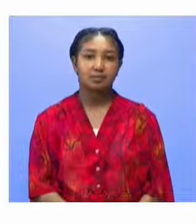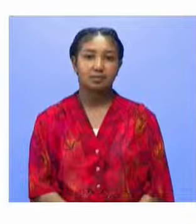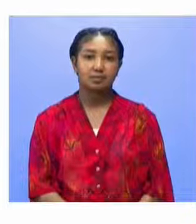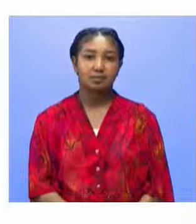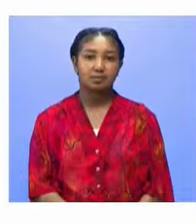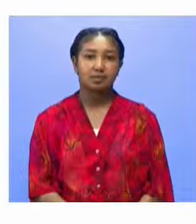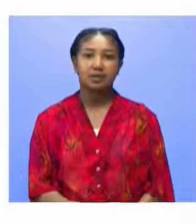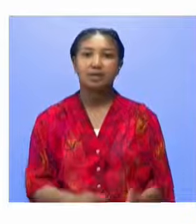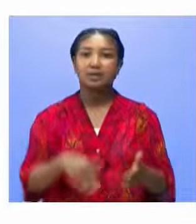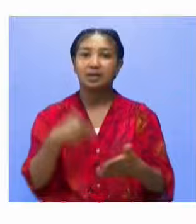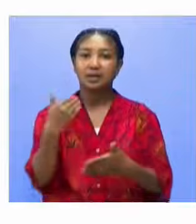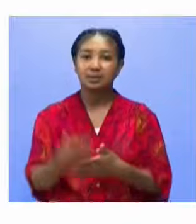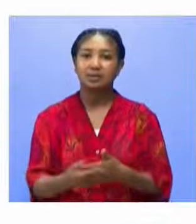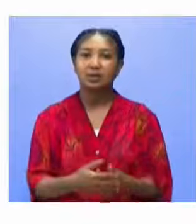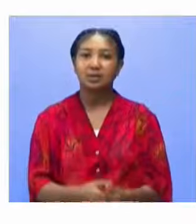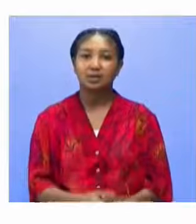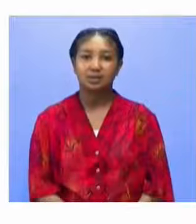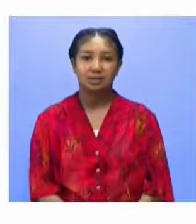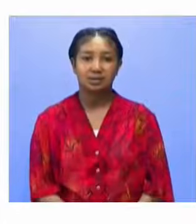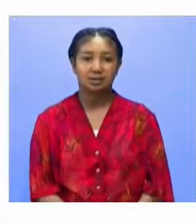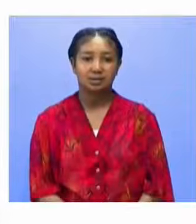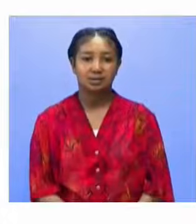What about the next point in there here?